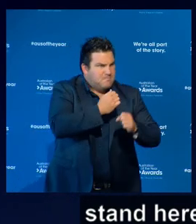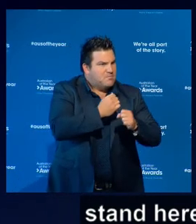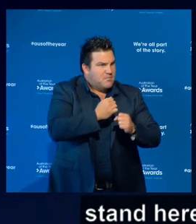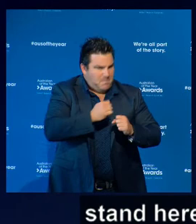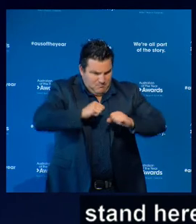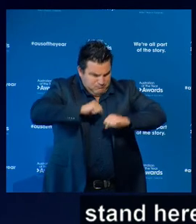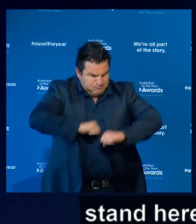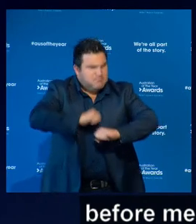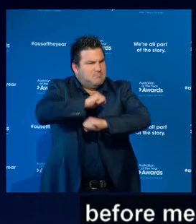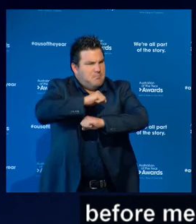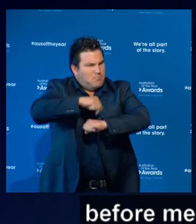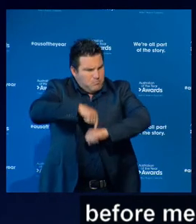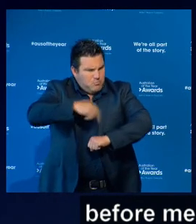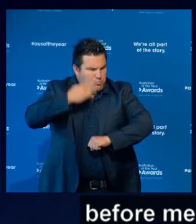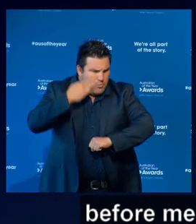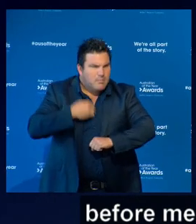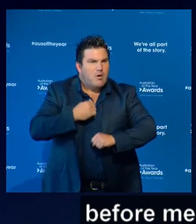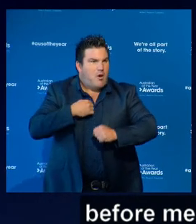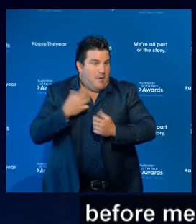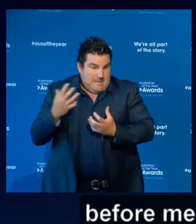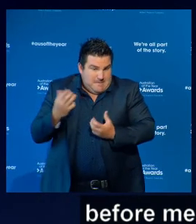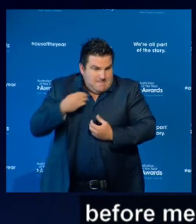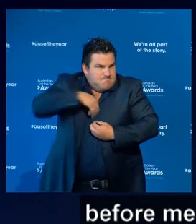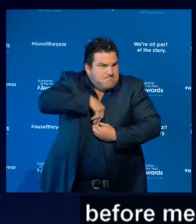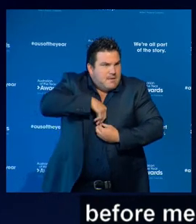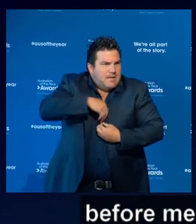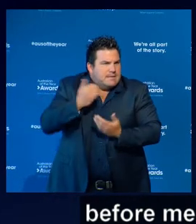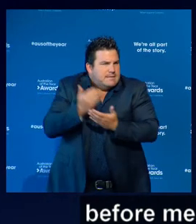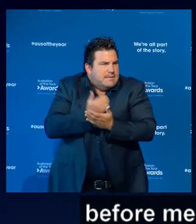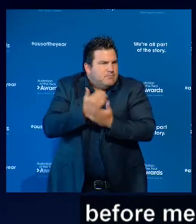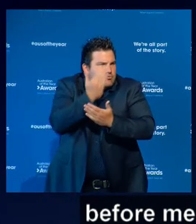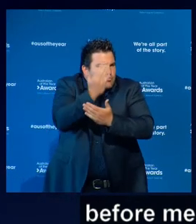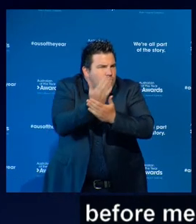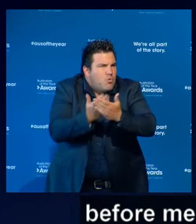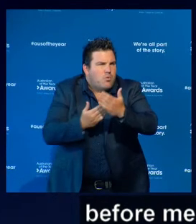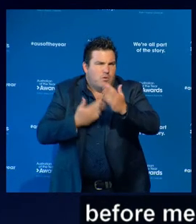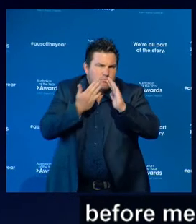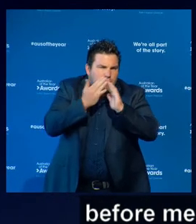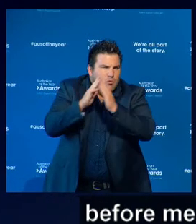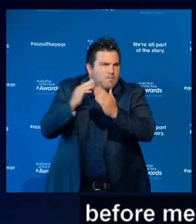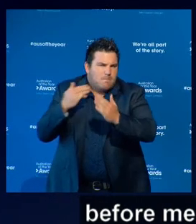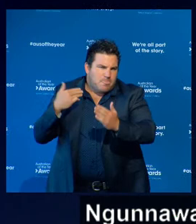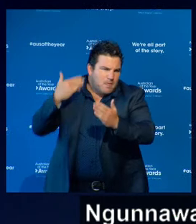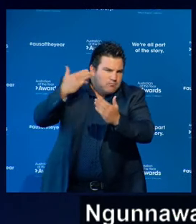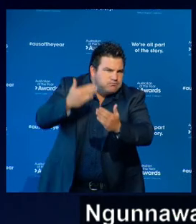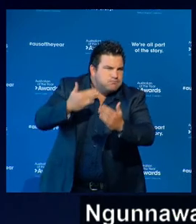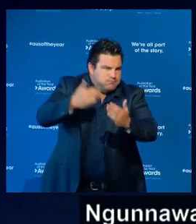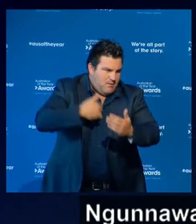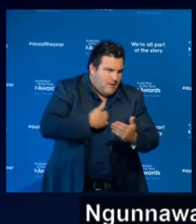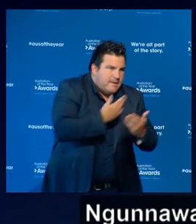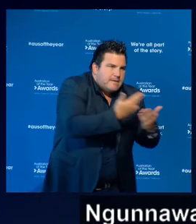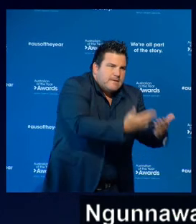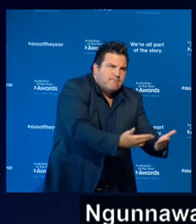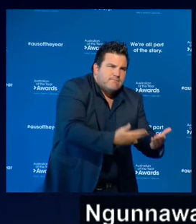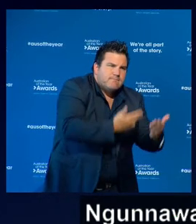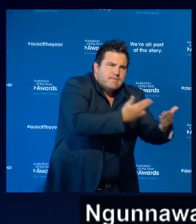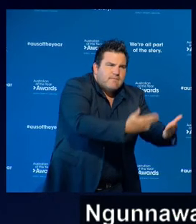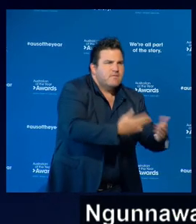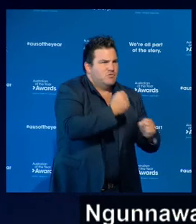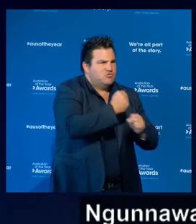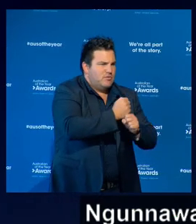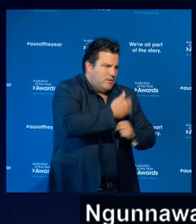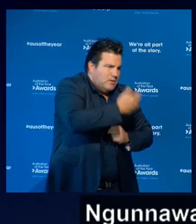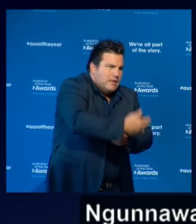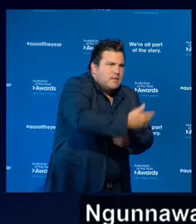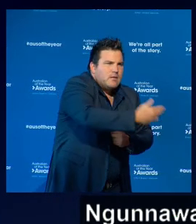carry my ancestors in spirit with me as I walk into the future teaching the next generation about the oldest culture in the world,